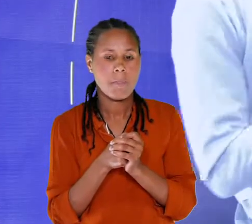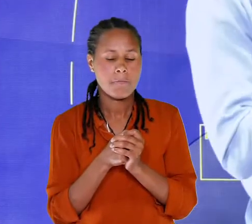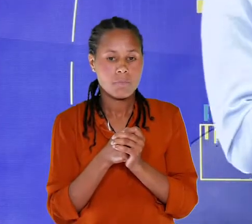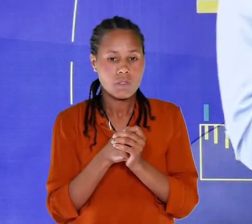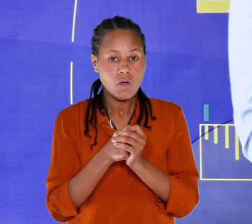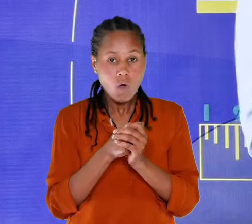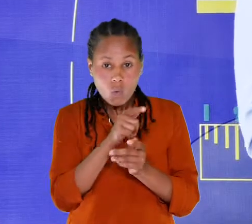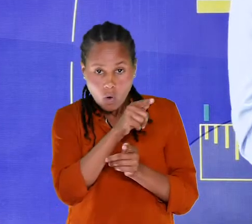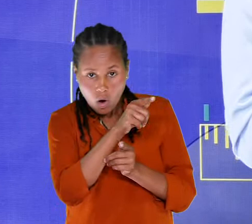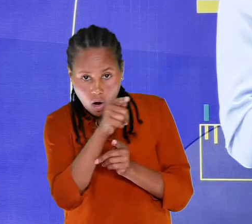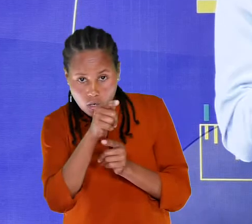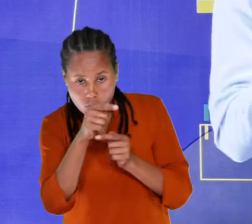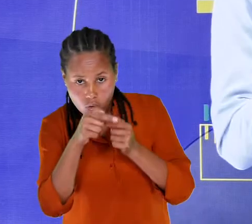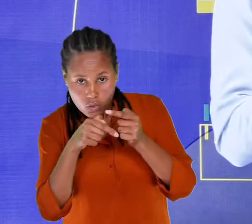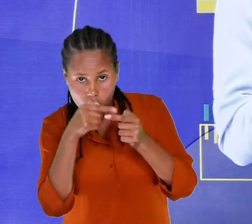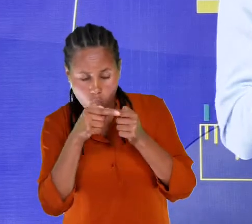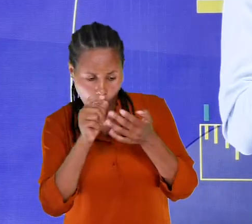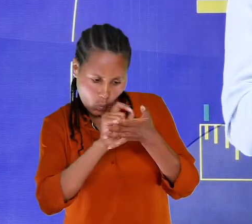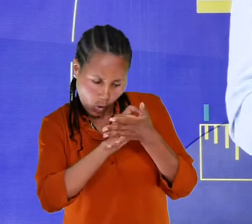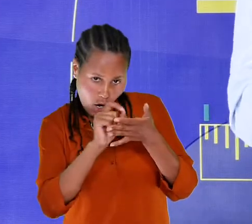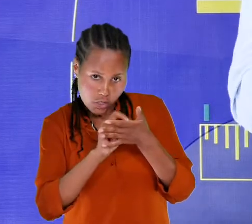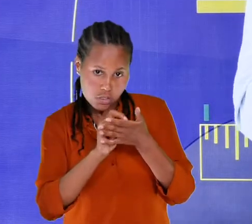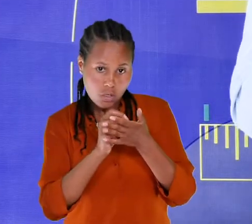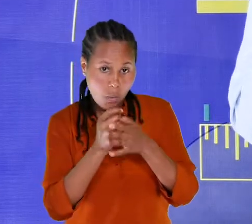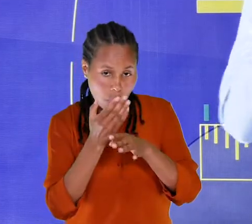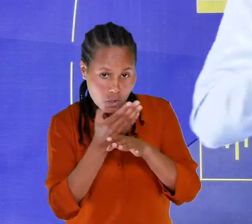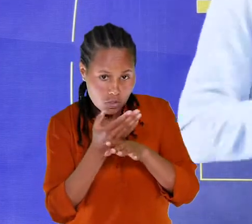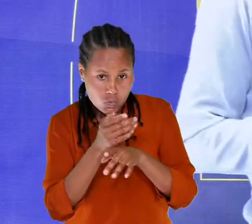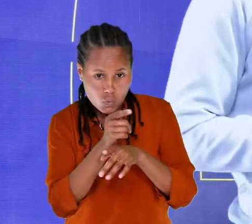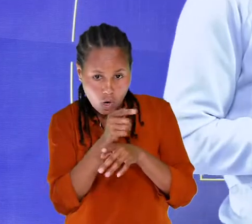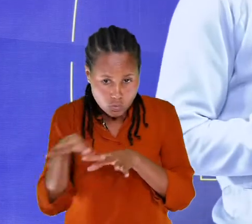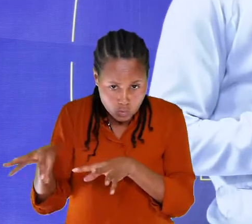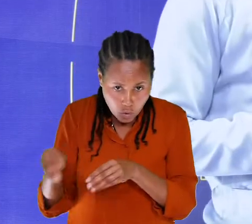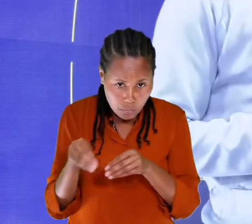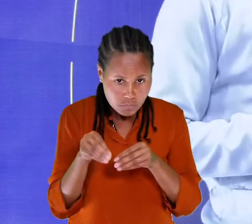You are going to write something. Please be ready